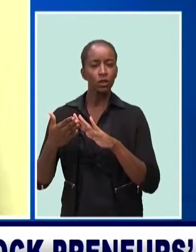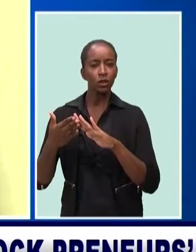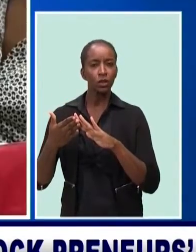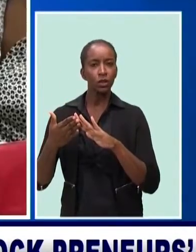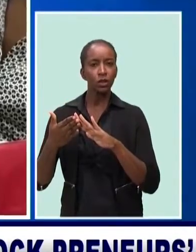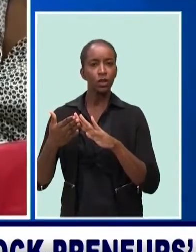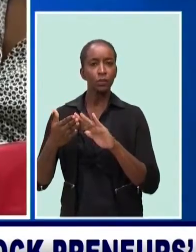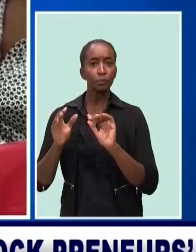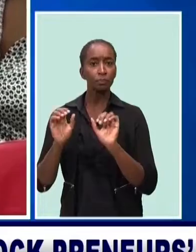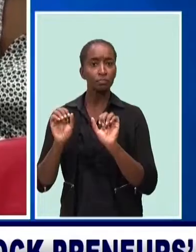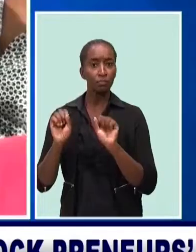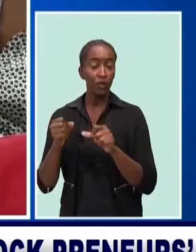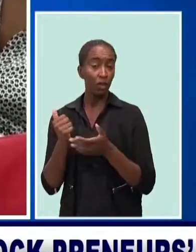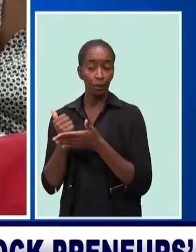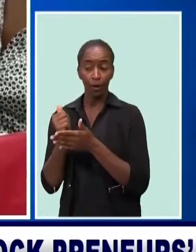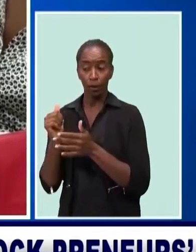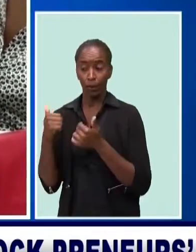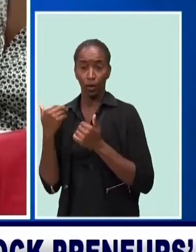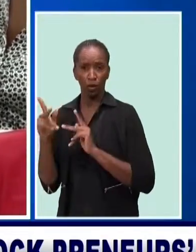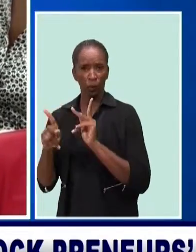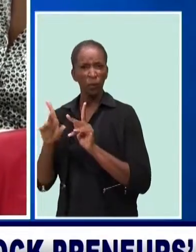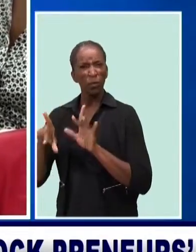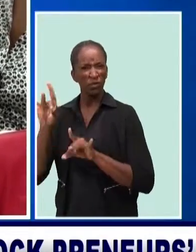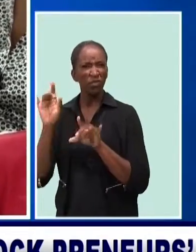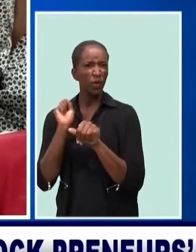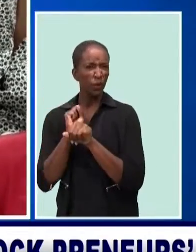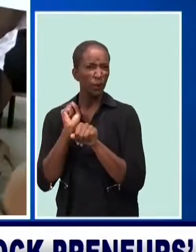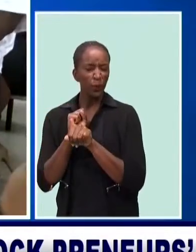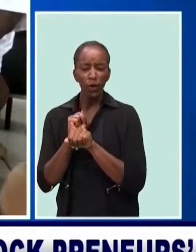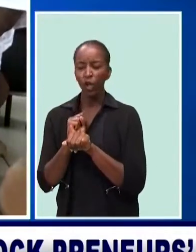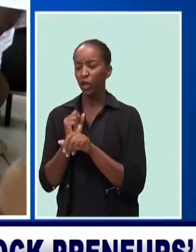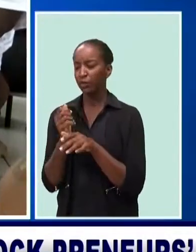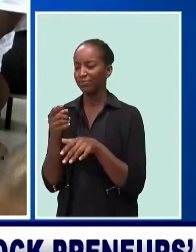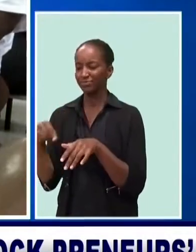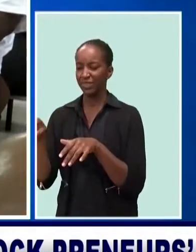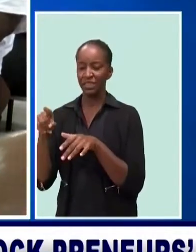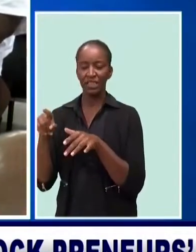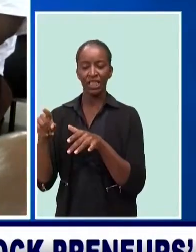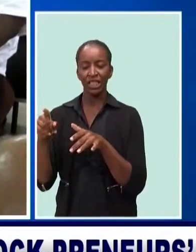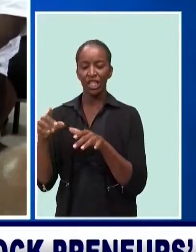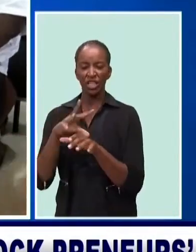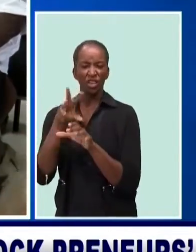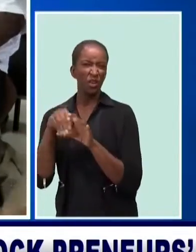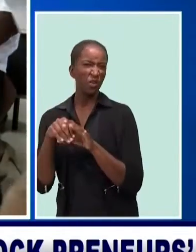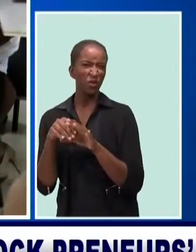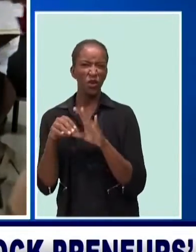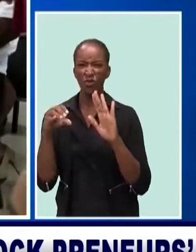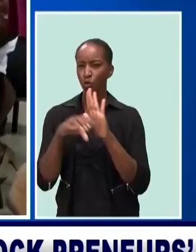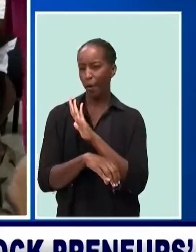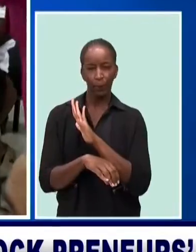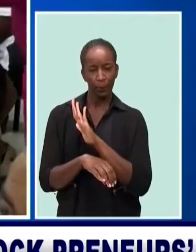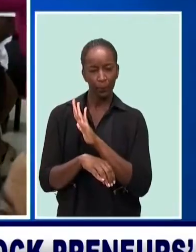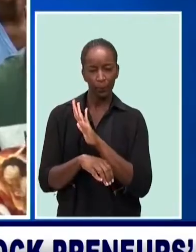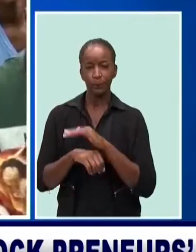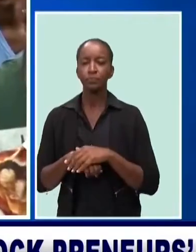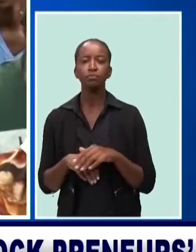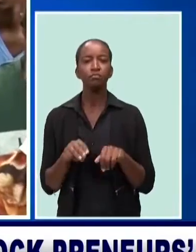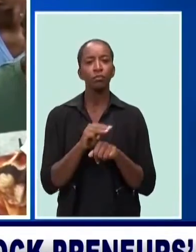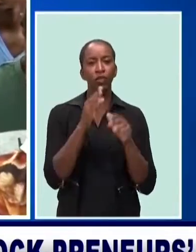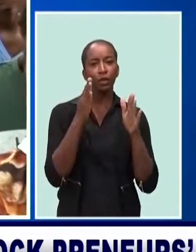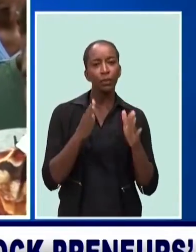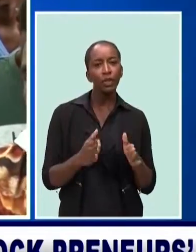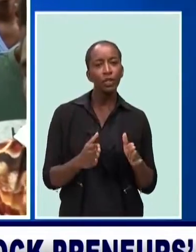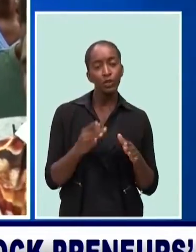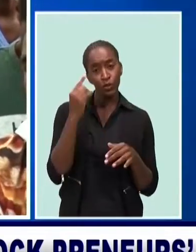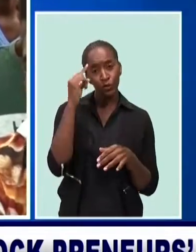address the problems of unemployment and incidents of crime and violence. Minister of Youth and Community Empowerment Adrian Ford says that successive